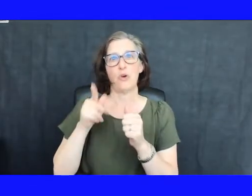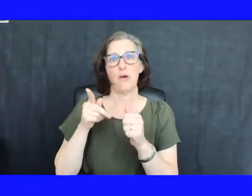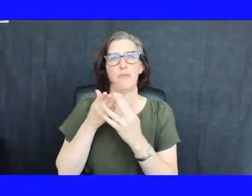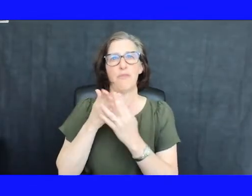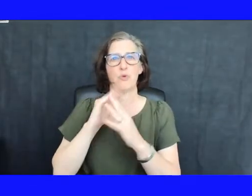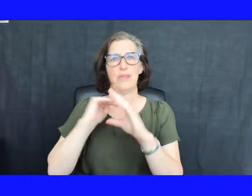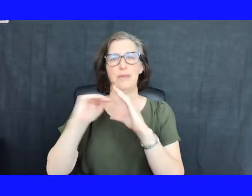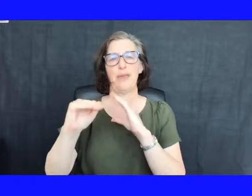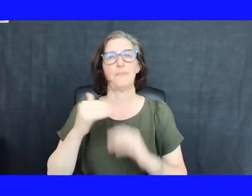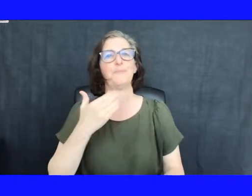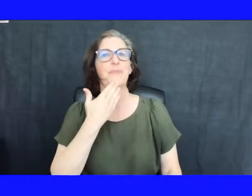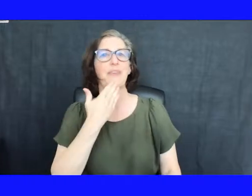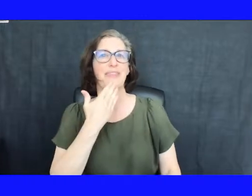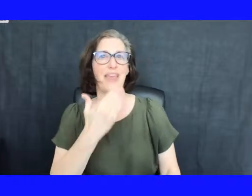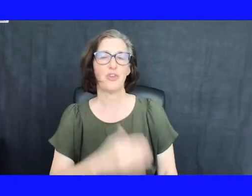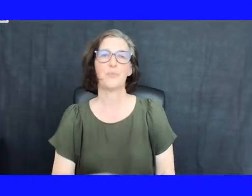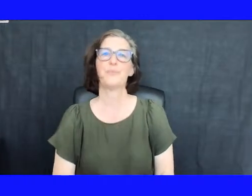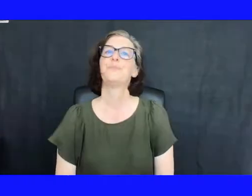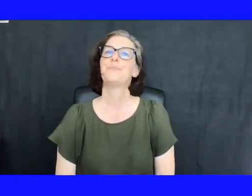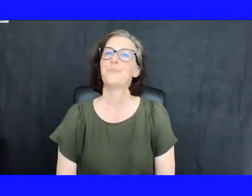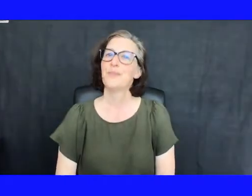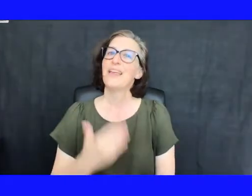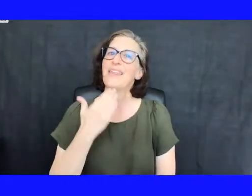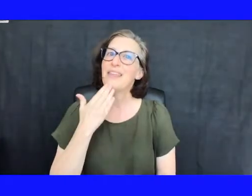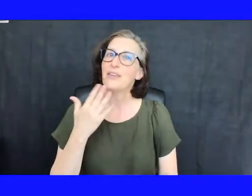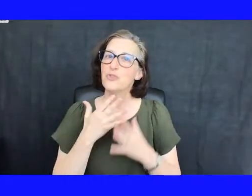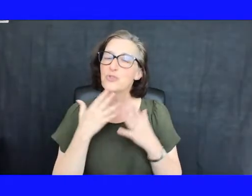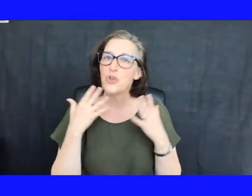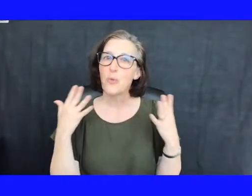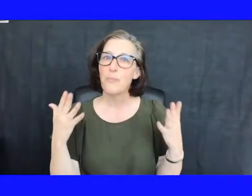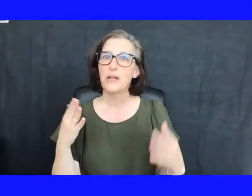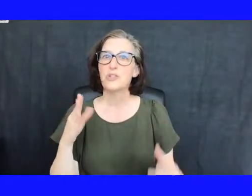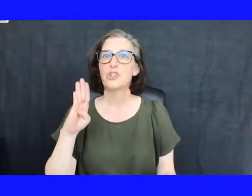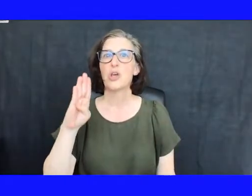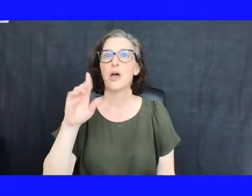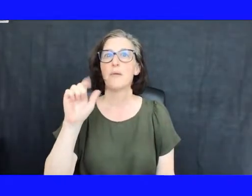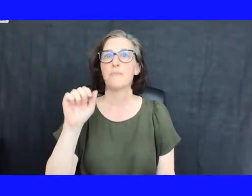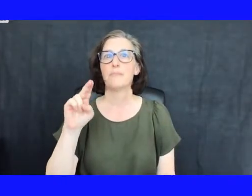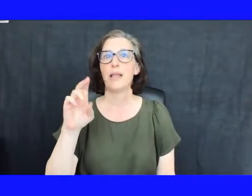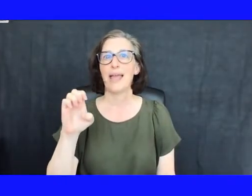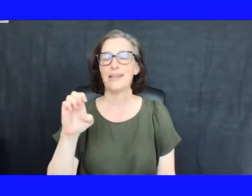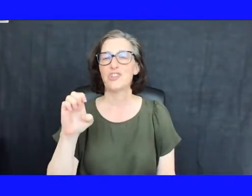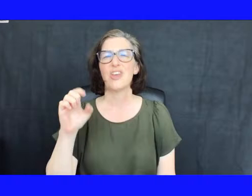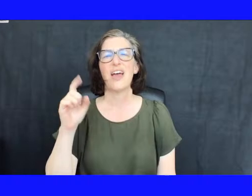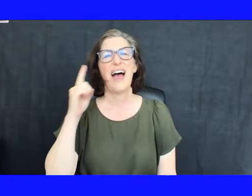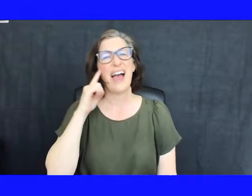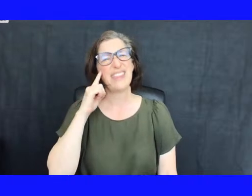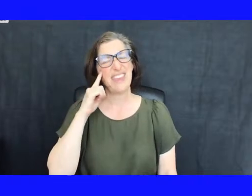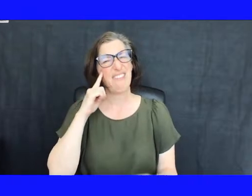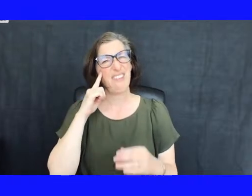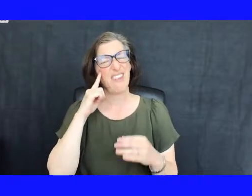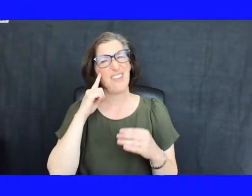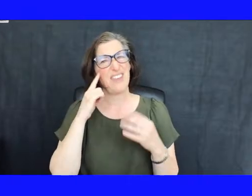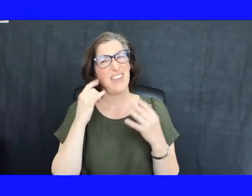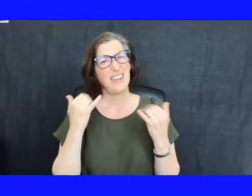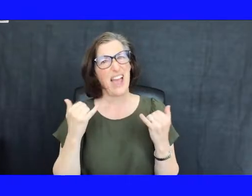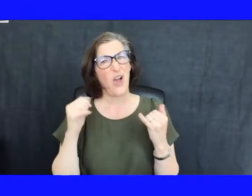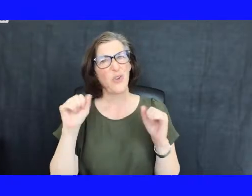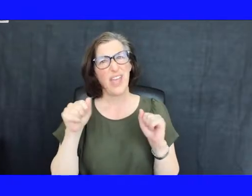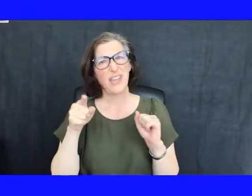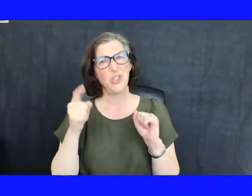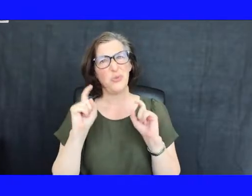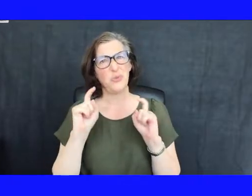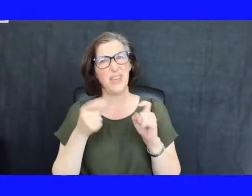service office or patient's bill of rights or something like that? Well, of course, we have a patient's bill of rights.